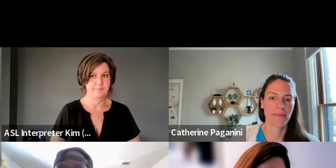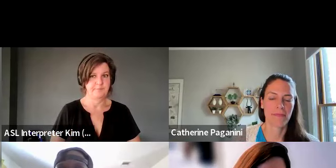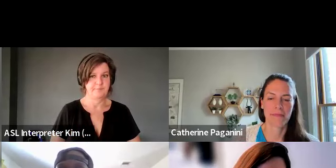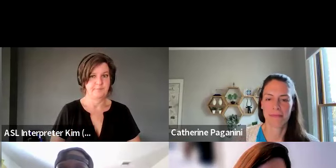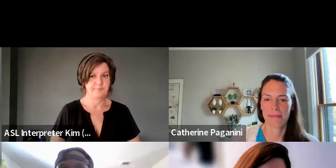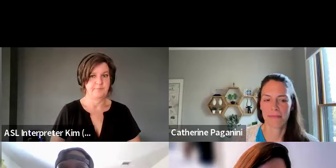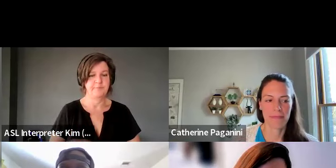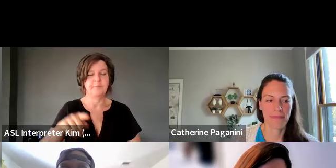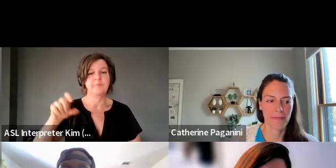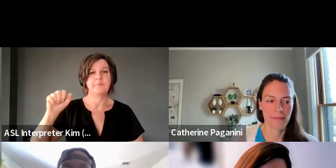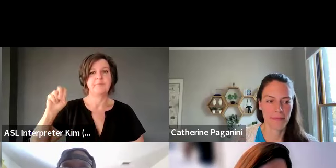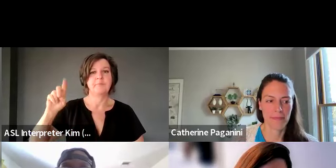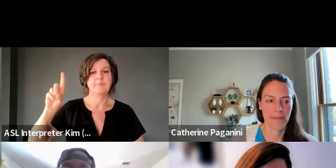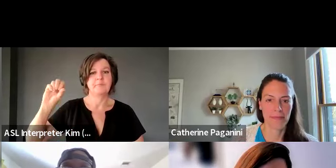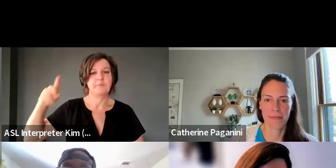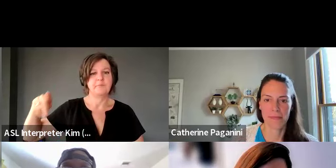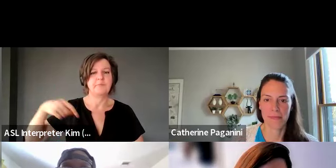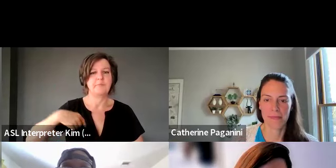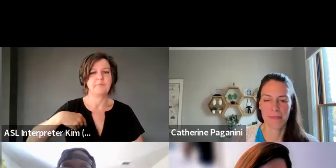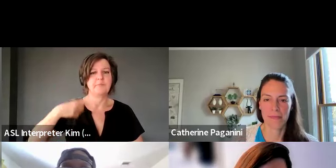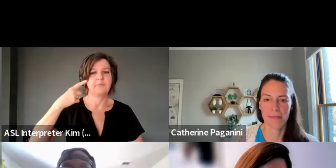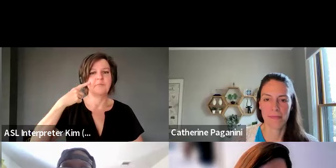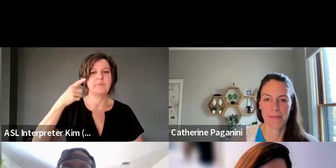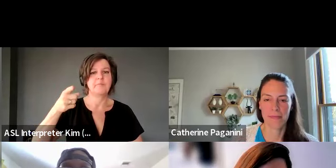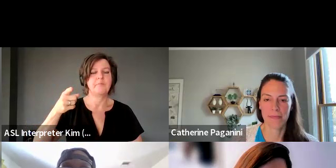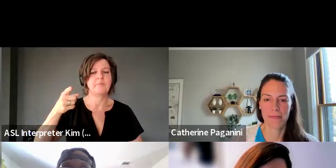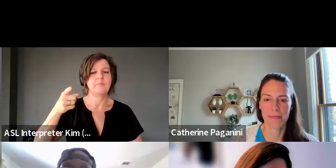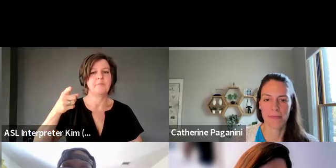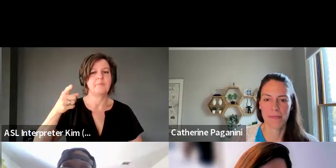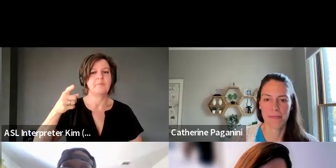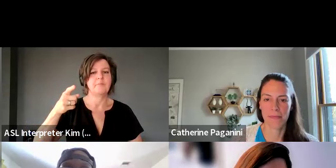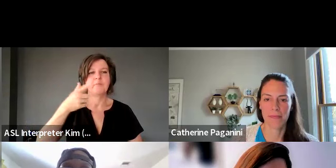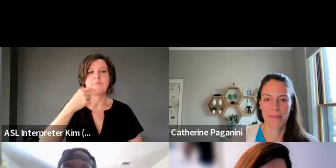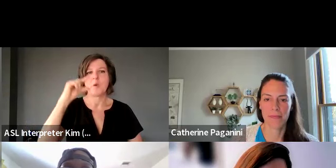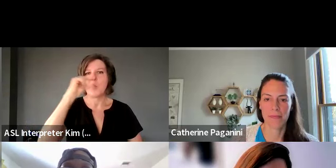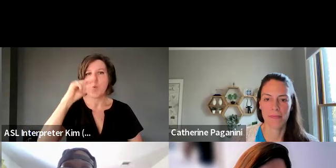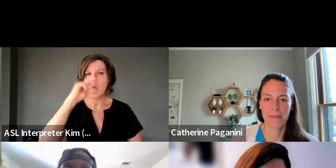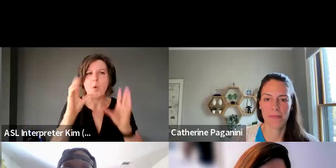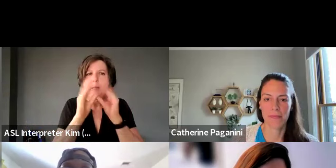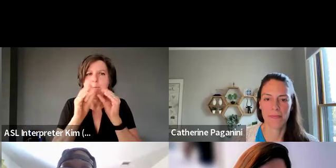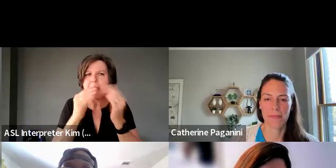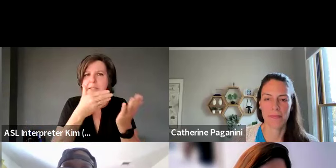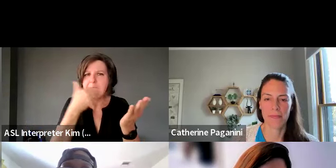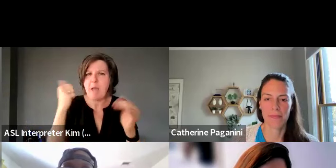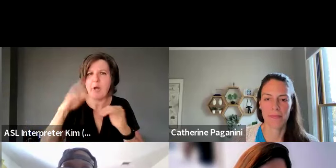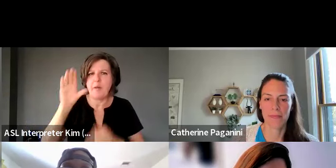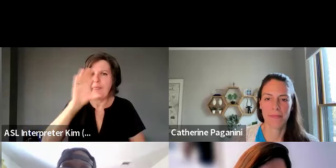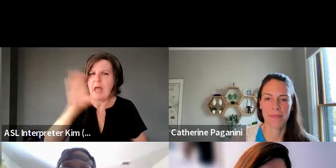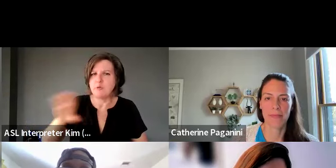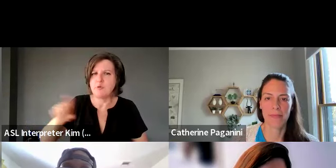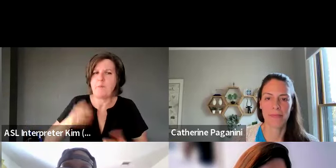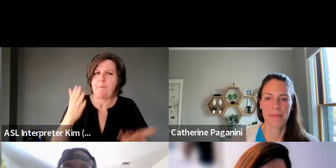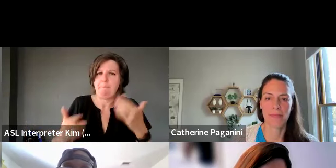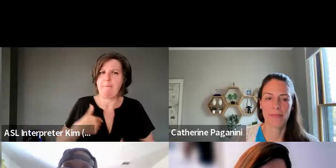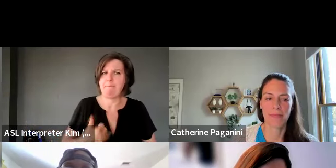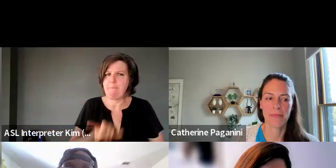I thought Zoom is better than Google Meeting and Teams, but I could be wrong. I'm not sure. Maybe I'll